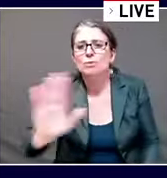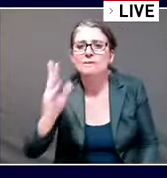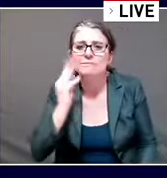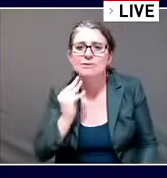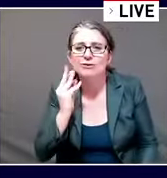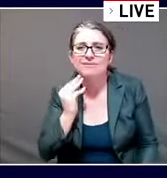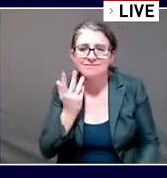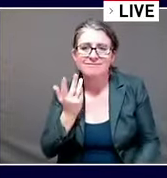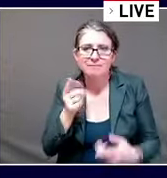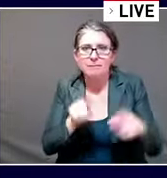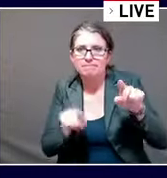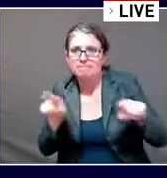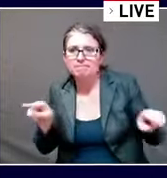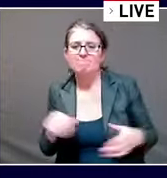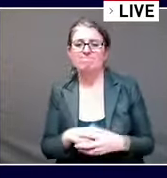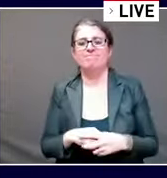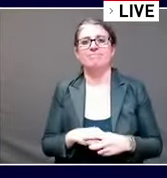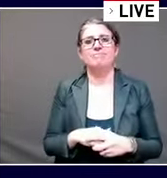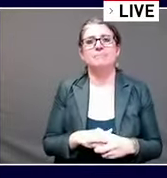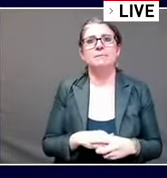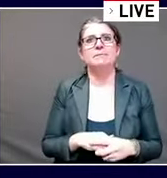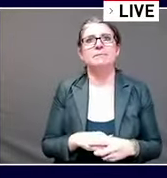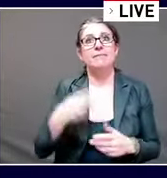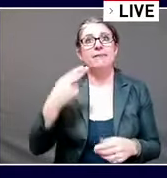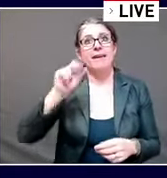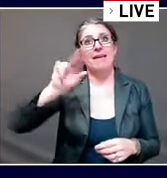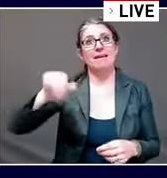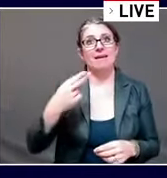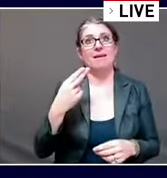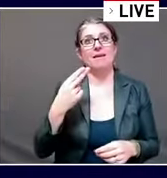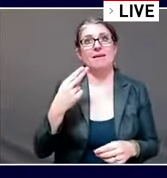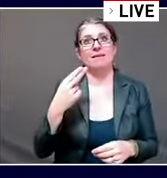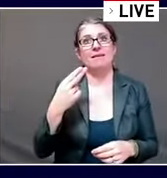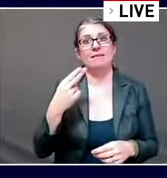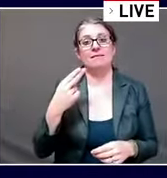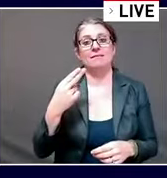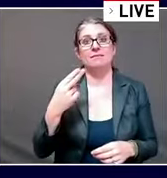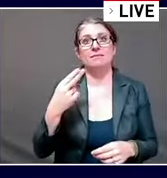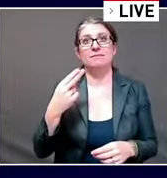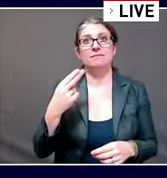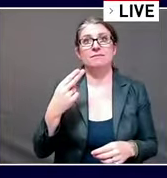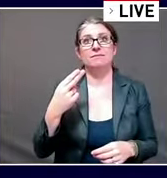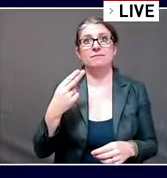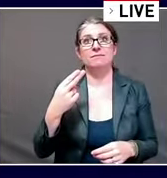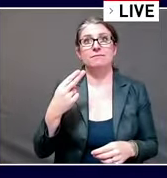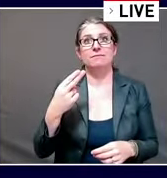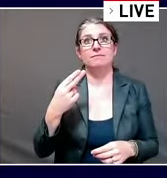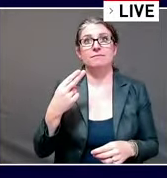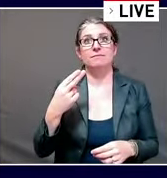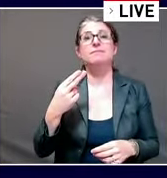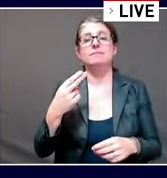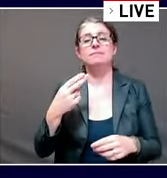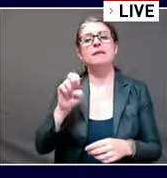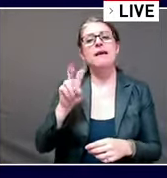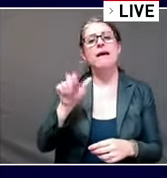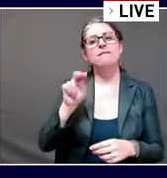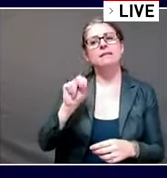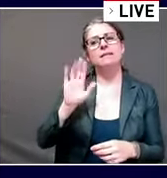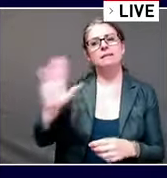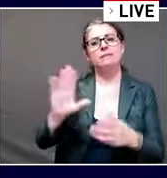Hi, Dr. Shah. Going off of Evan's question, I guess I'm wondering, what will it take for you to